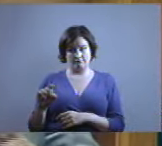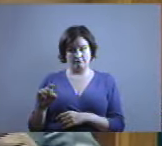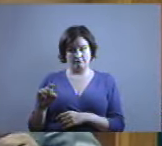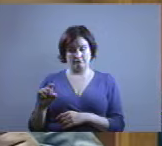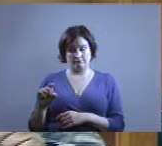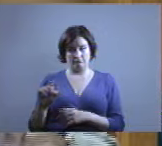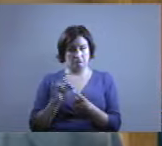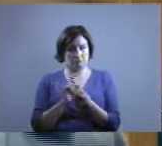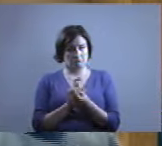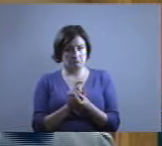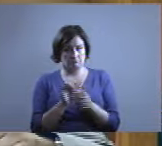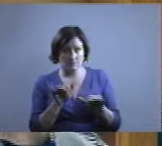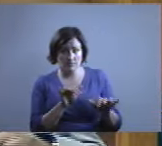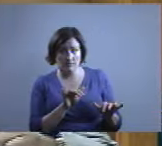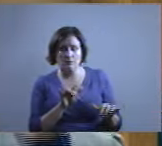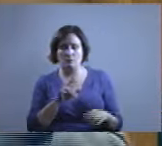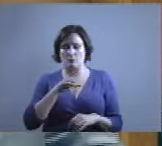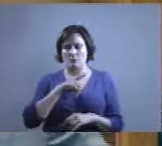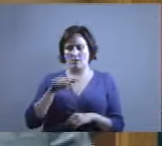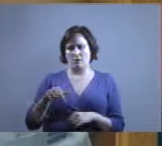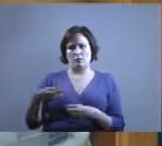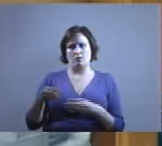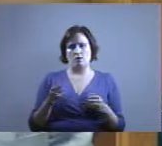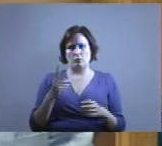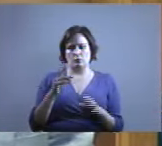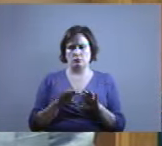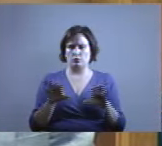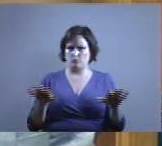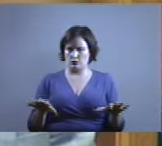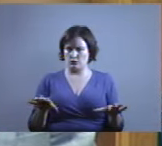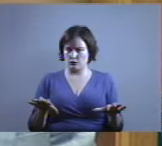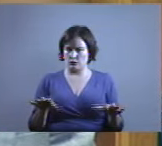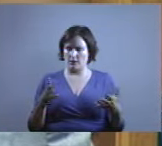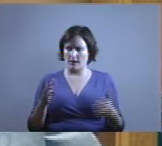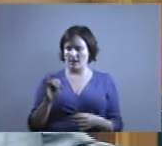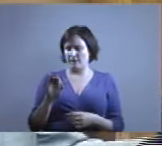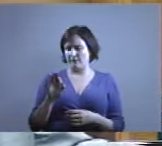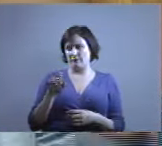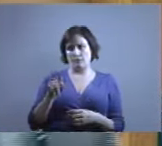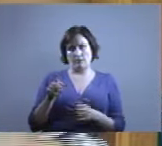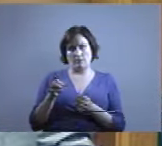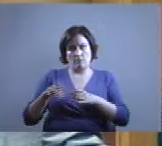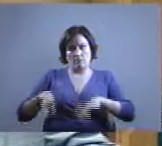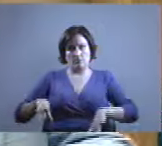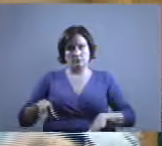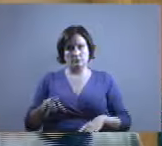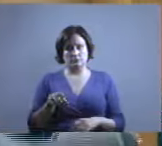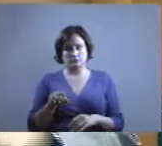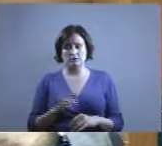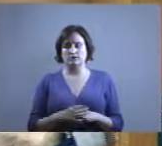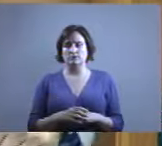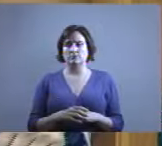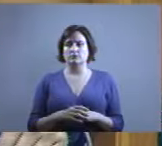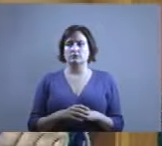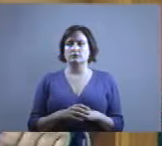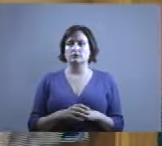amabili inkatha ehlulwe kuyona ehlulwanga ukhongolose. Ihlulwe iqembu